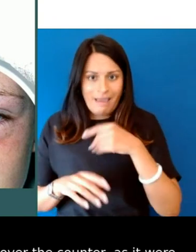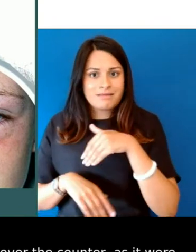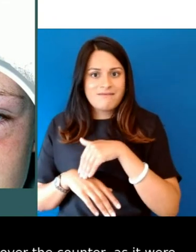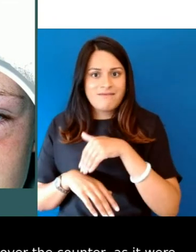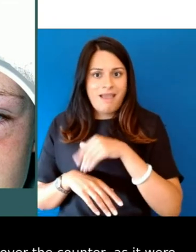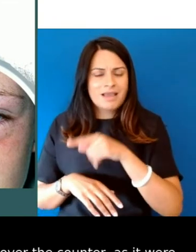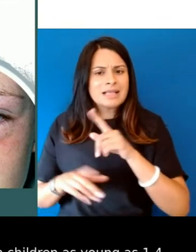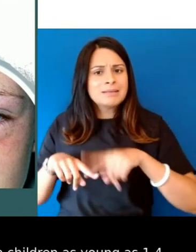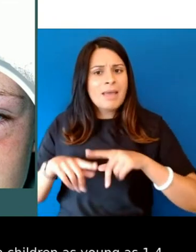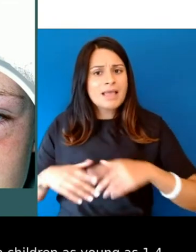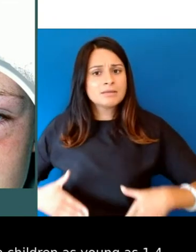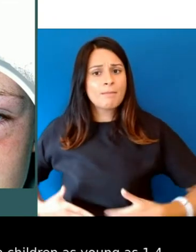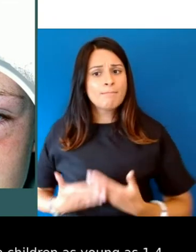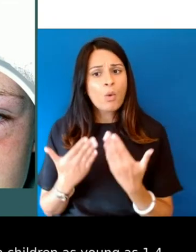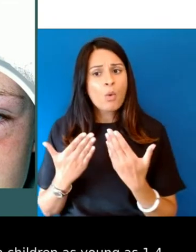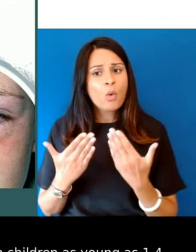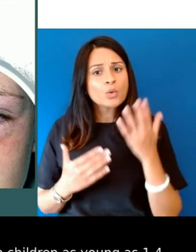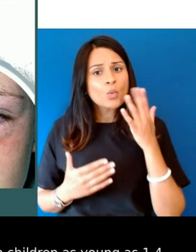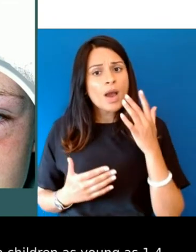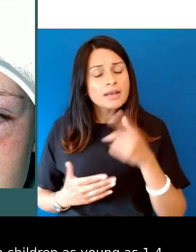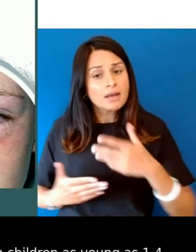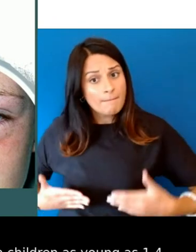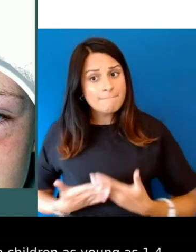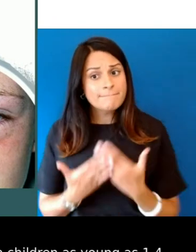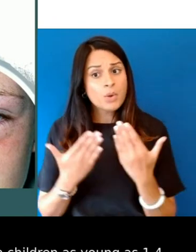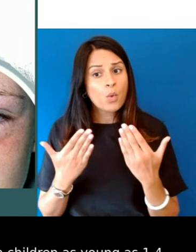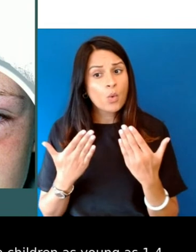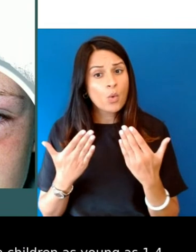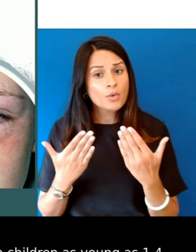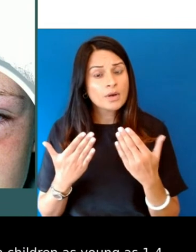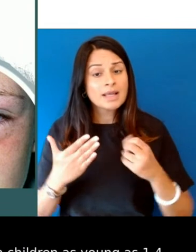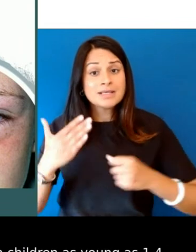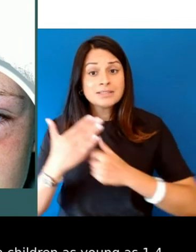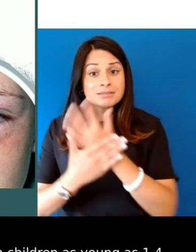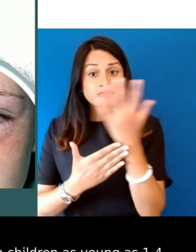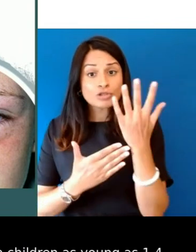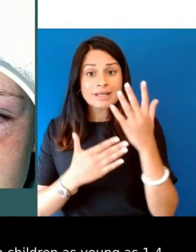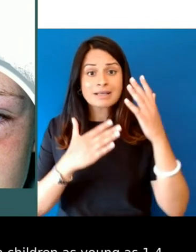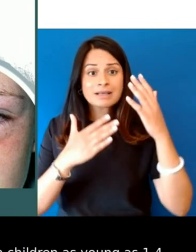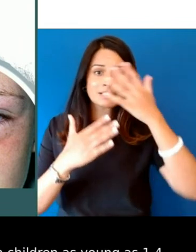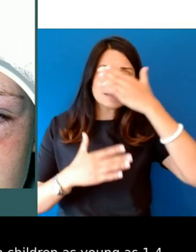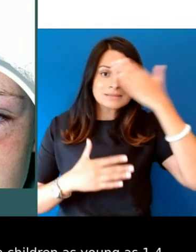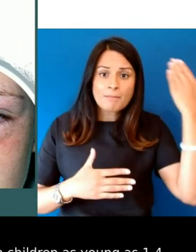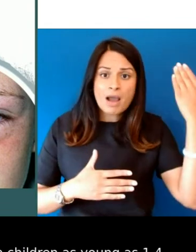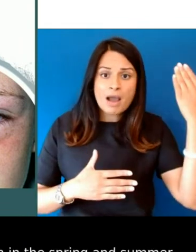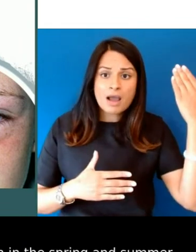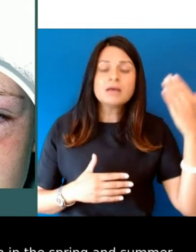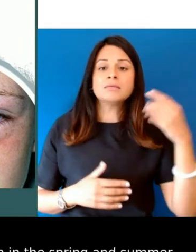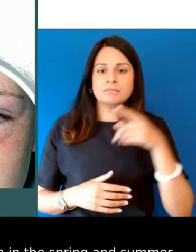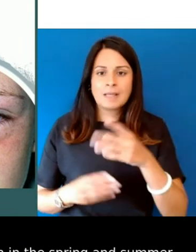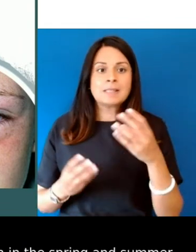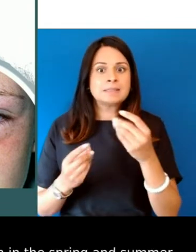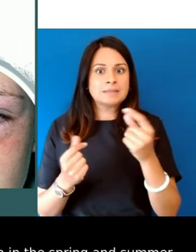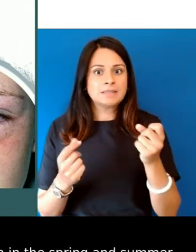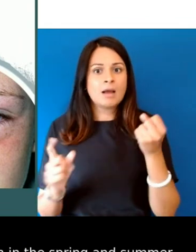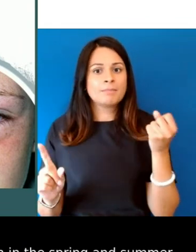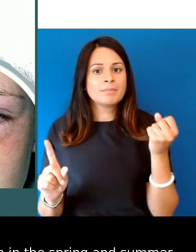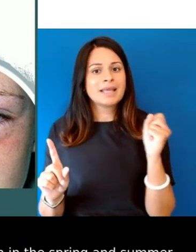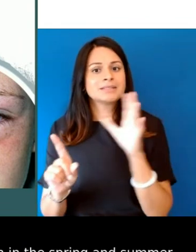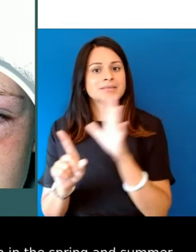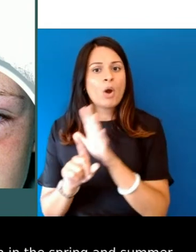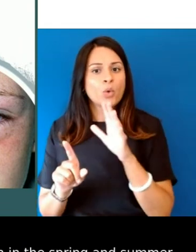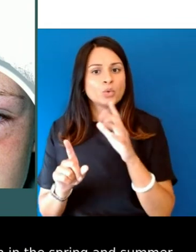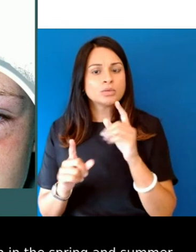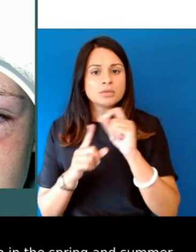so if they were born in the um spring and summer months they've already got some exposure to that pollen even at a very